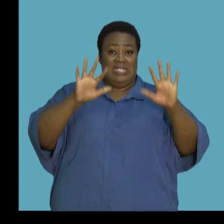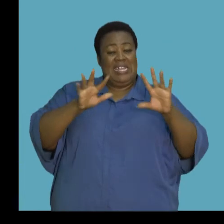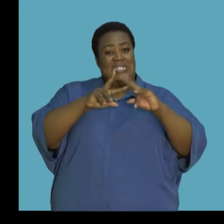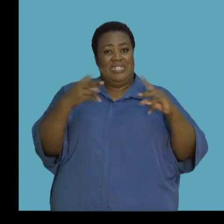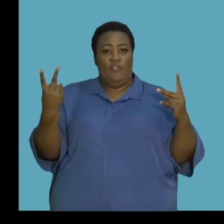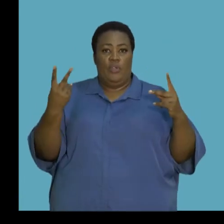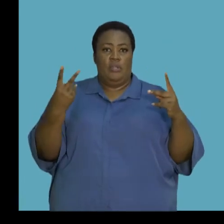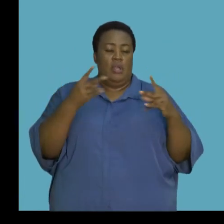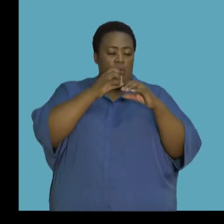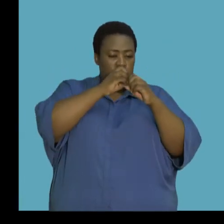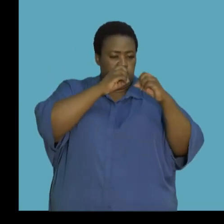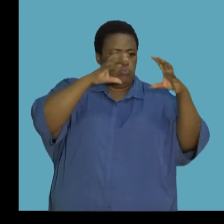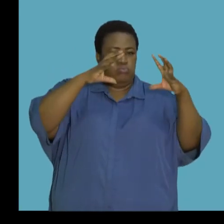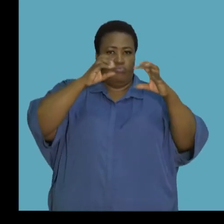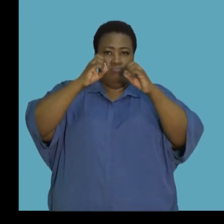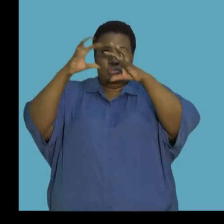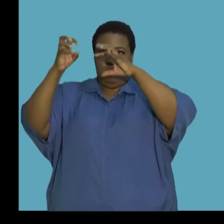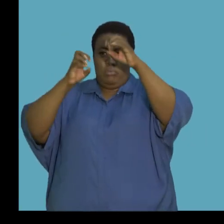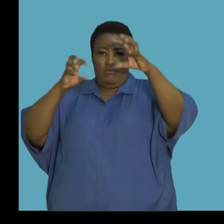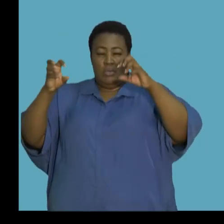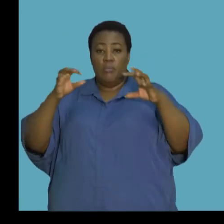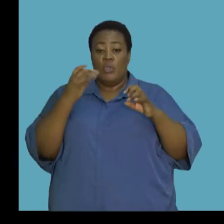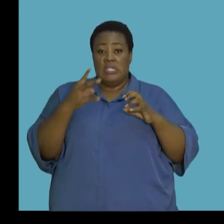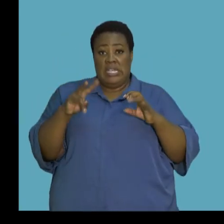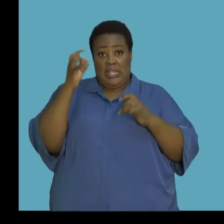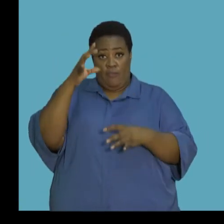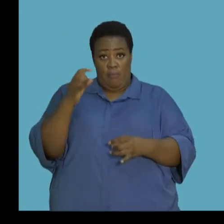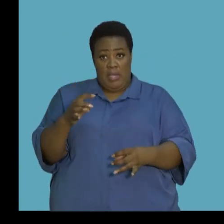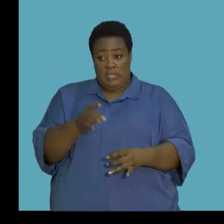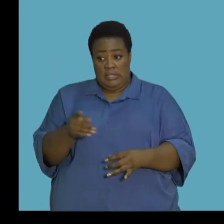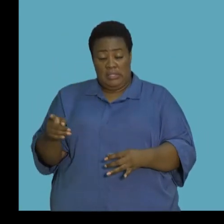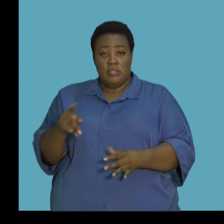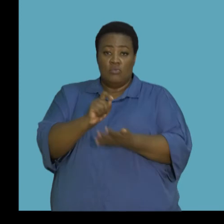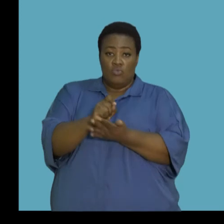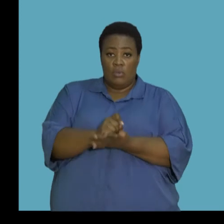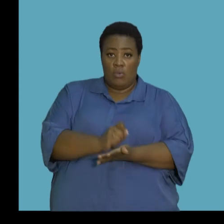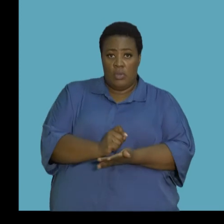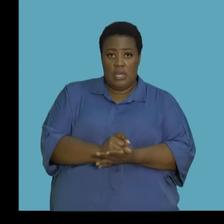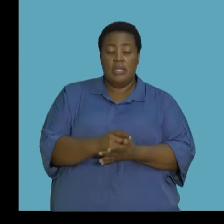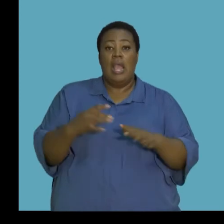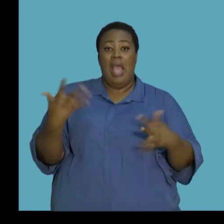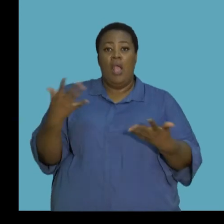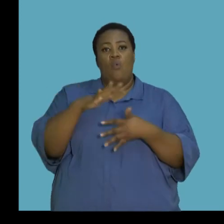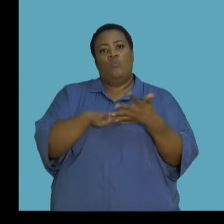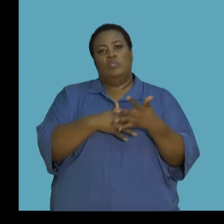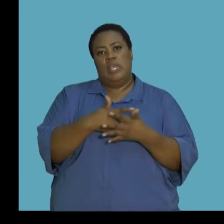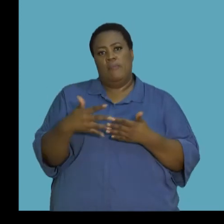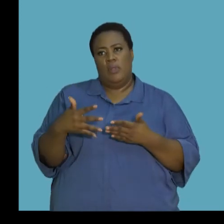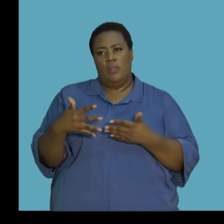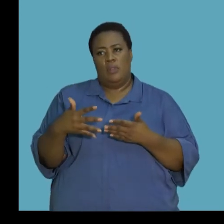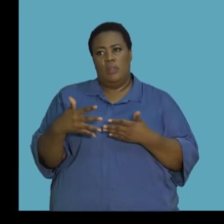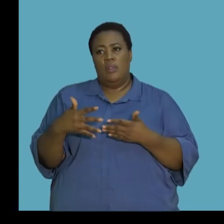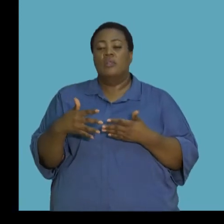do this for 10 different bubbles, and we can see clearly from this the information is presented and that has been recorded in the